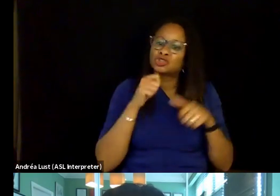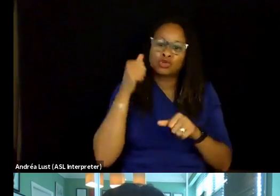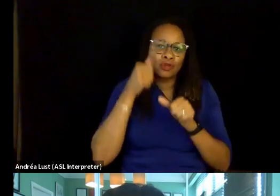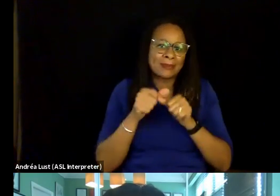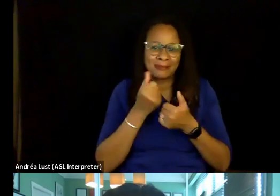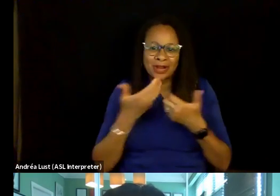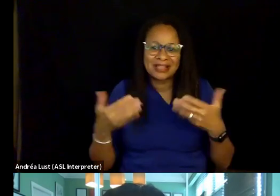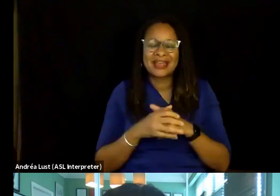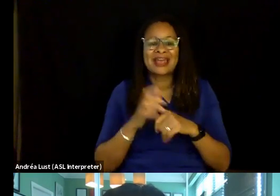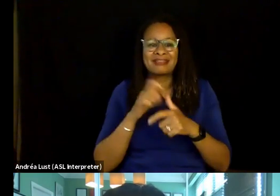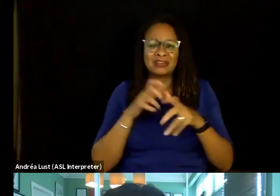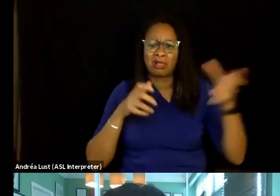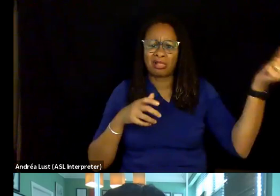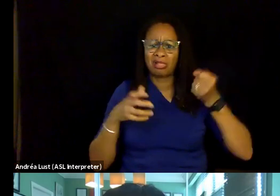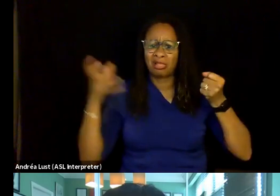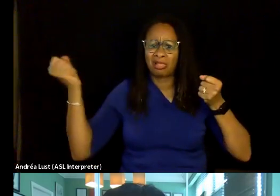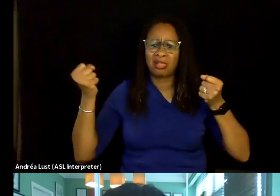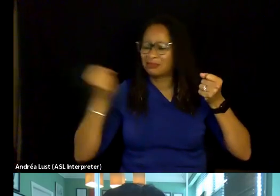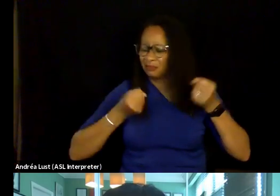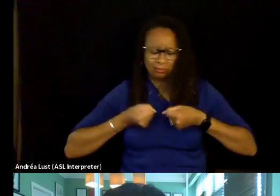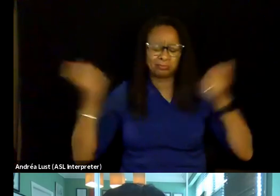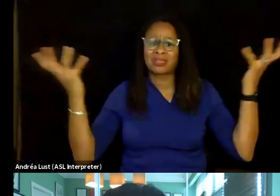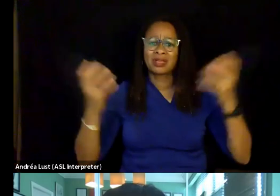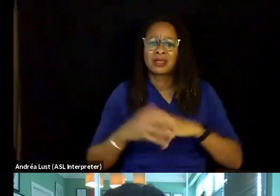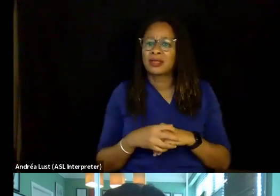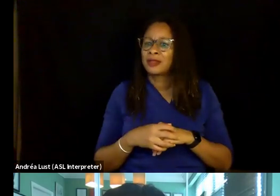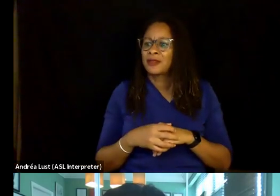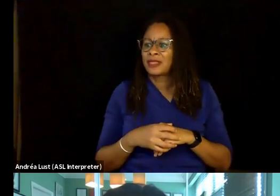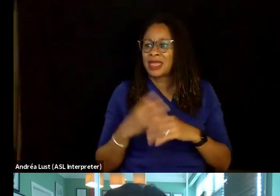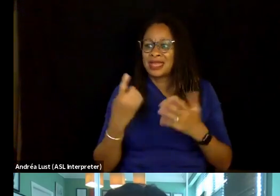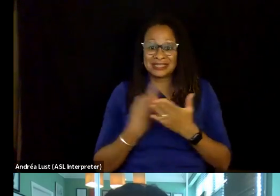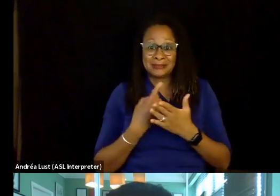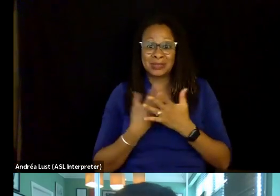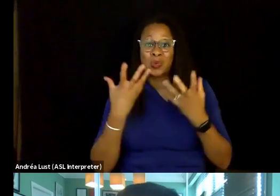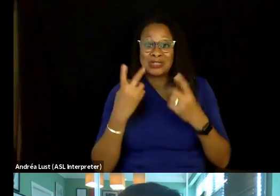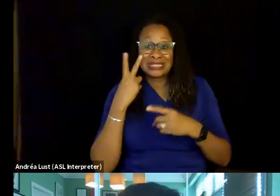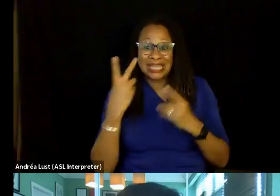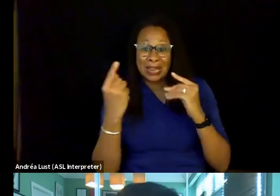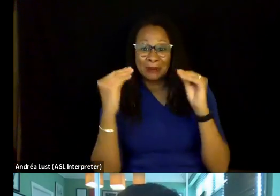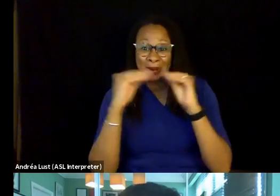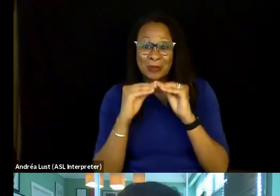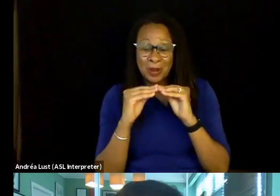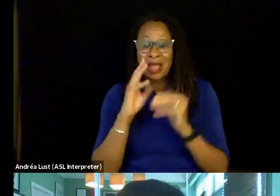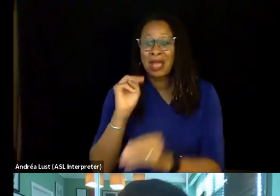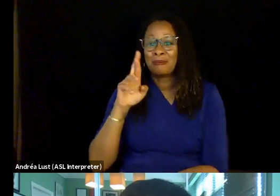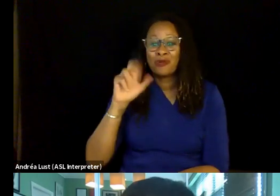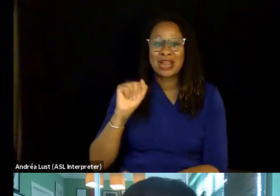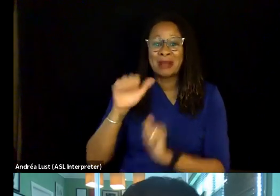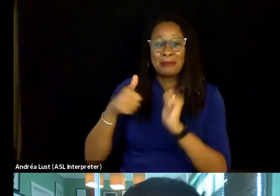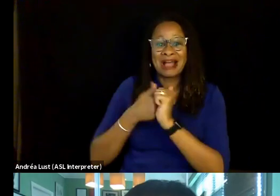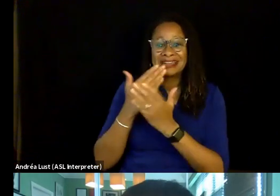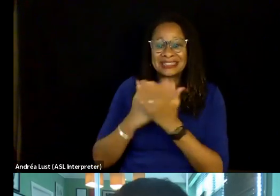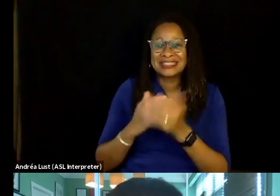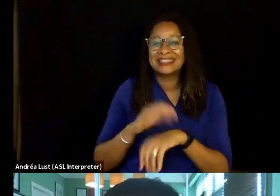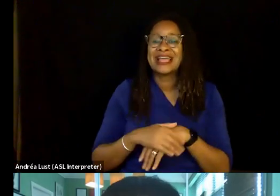and then you start pulling things out and things pop out. And some of us wanted to see a little bit more of that Maria behind the scenes,